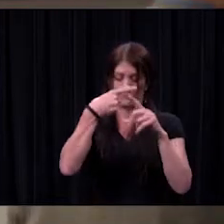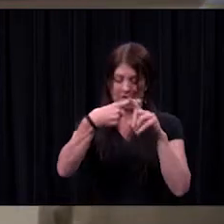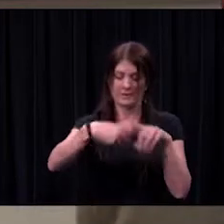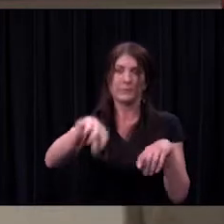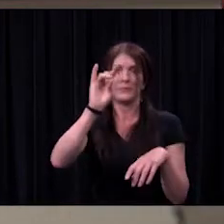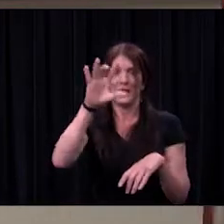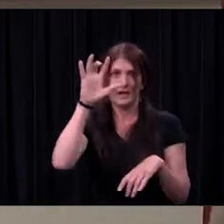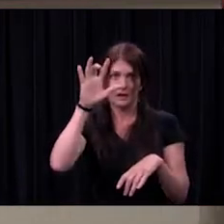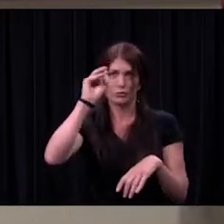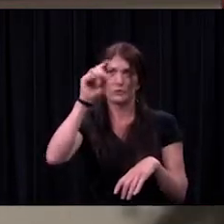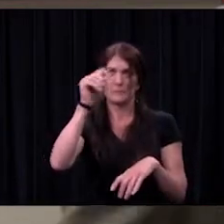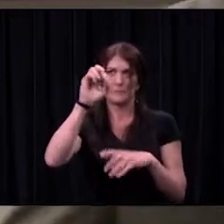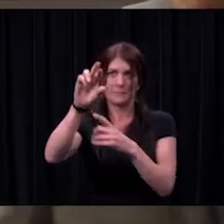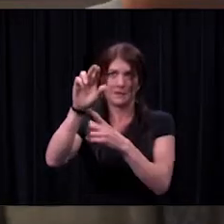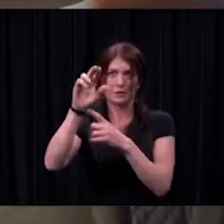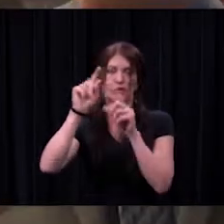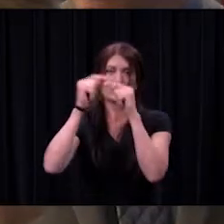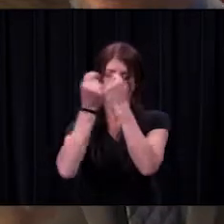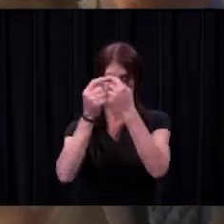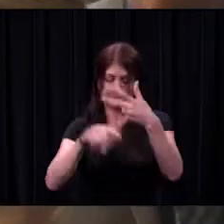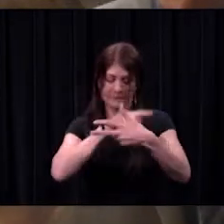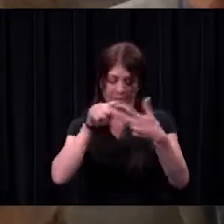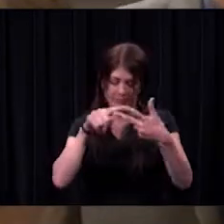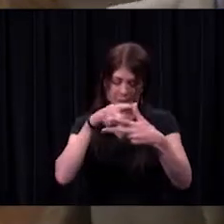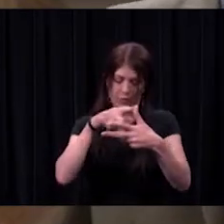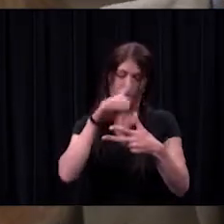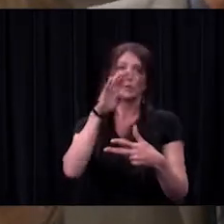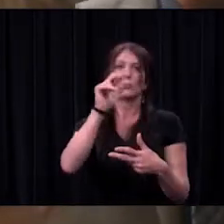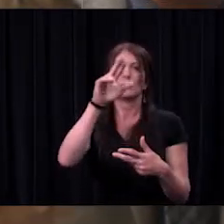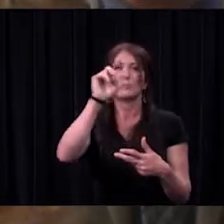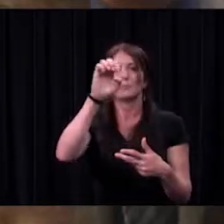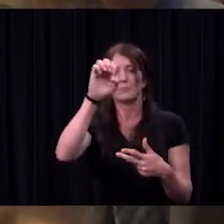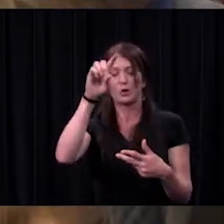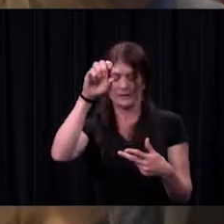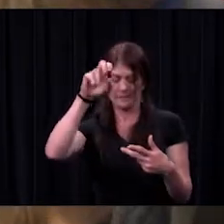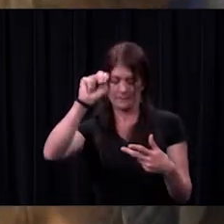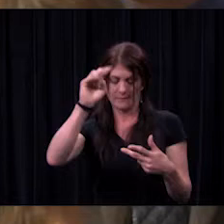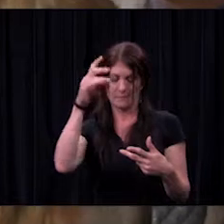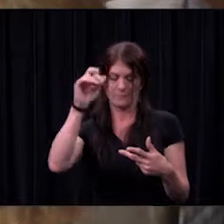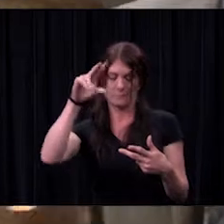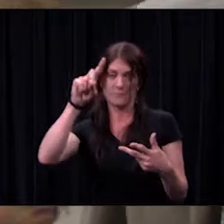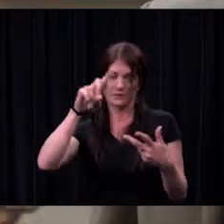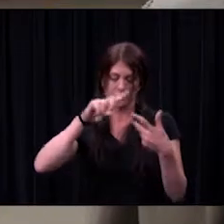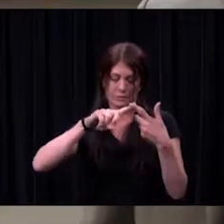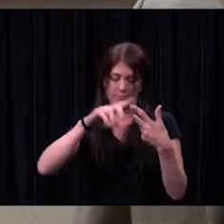Brett Beard, Andrew Tracy, and Cole Morris. Wave, guys.